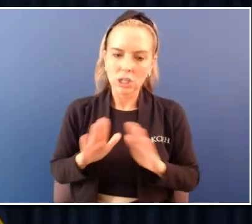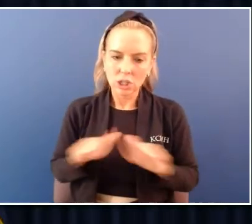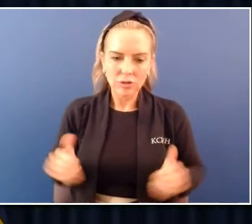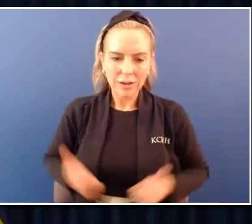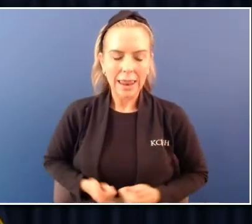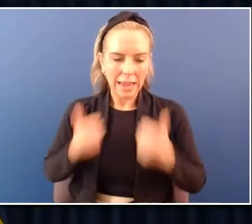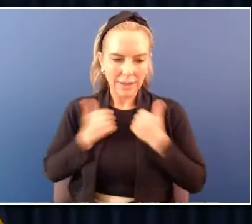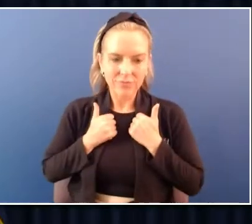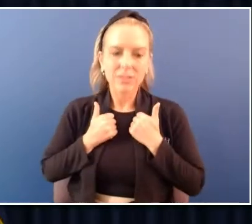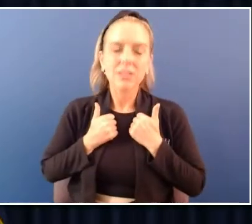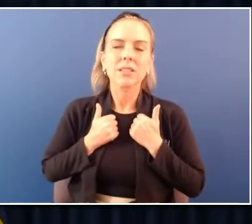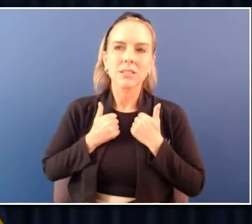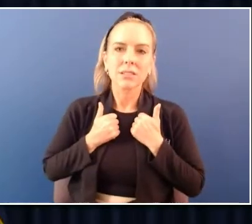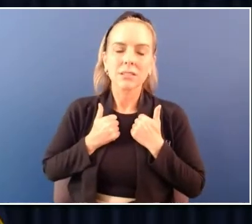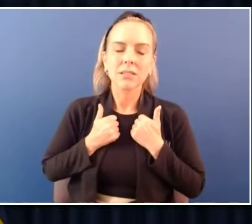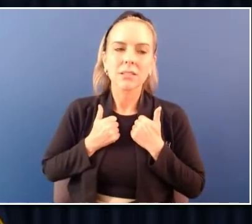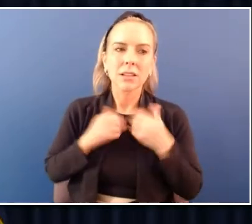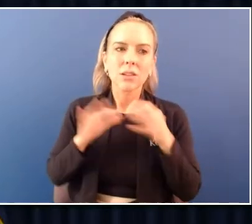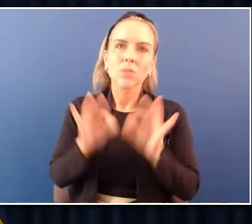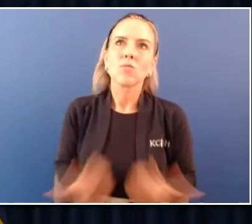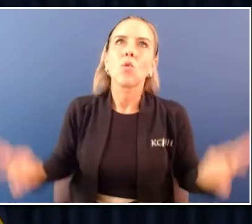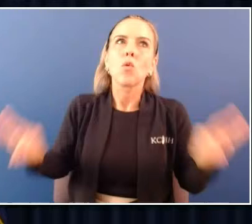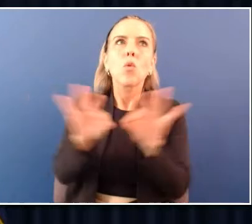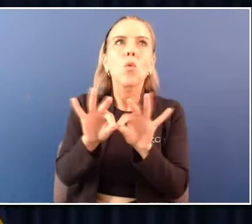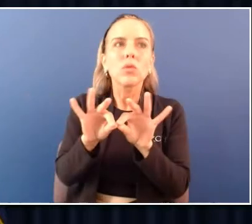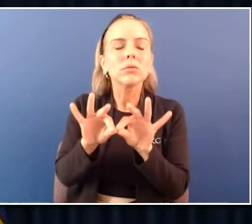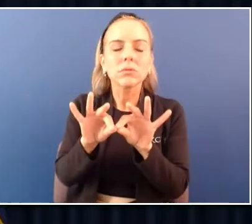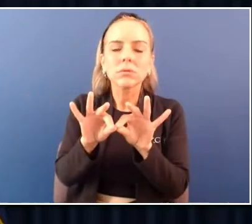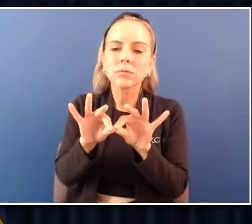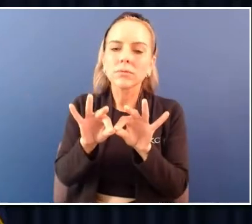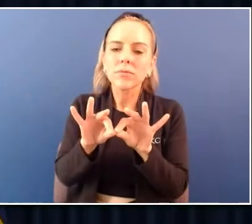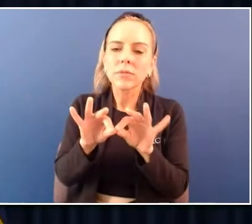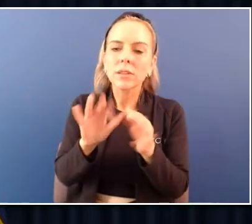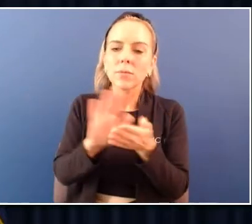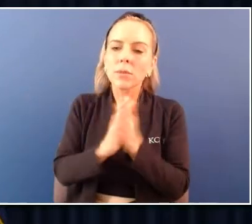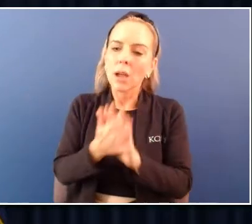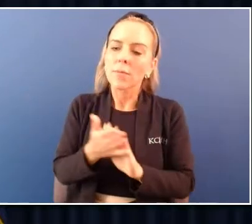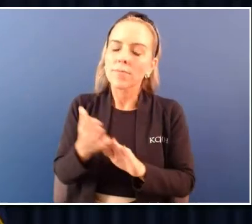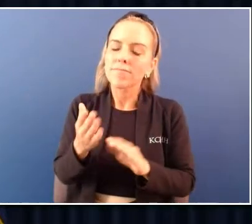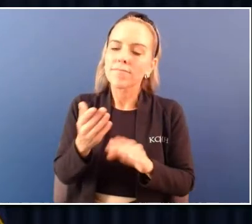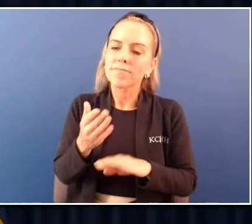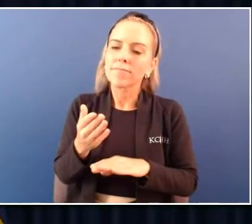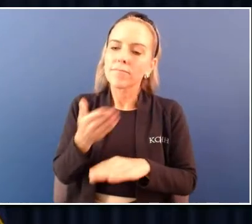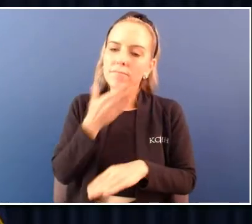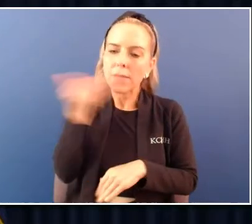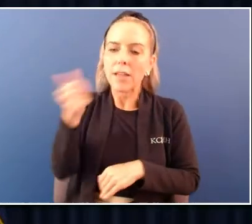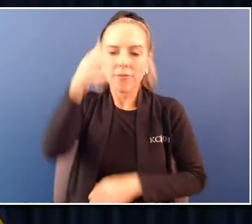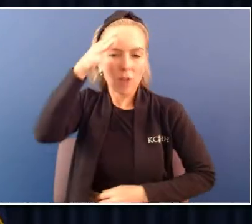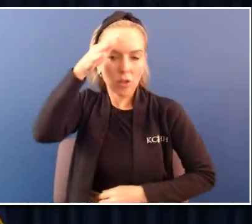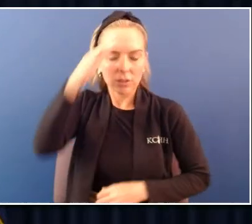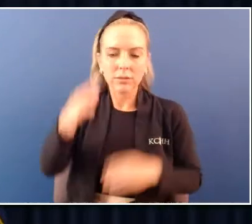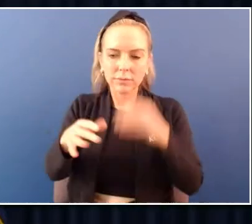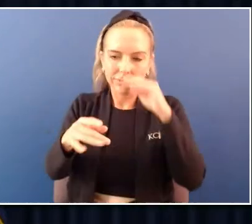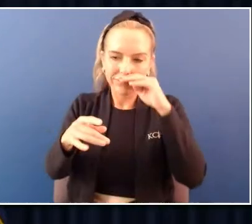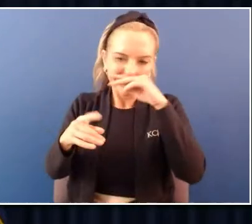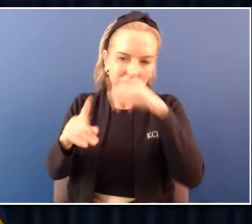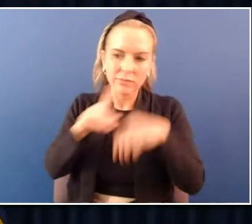it's important that we always try to be better fathers. And it's certainly